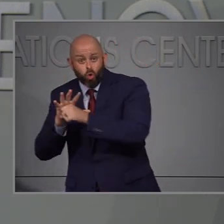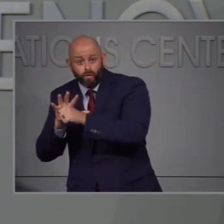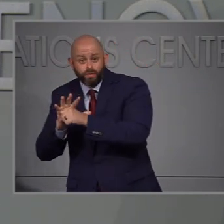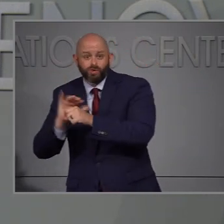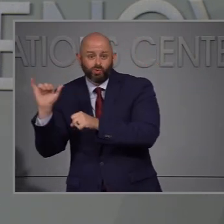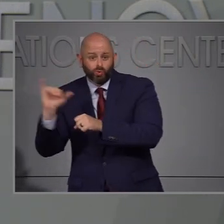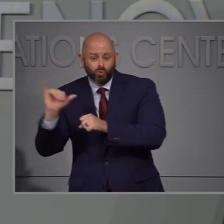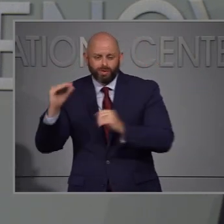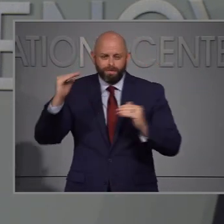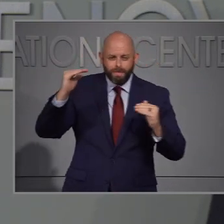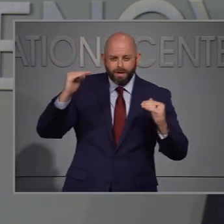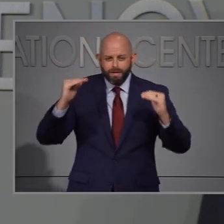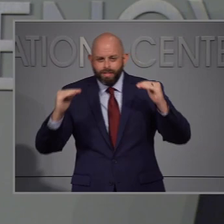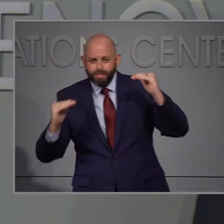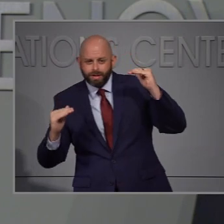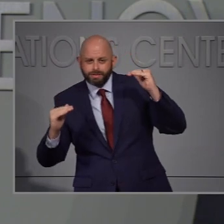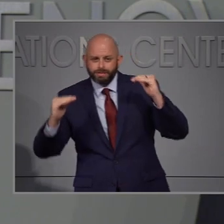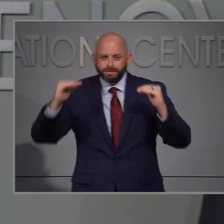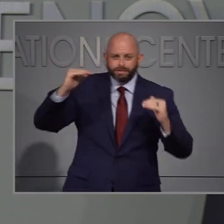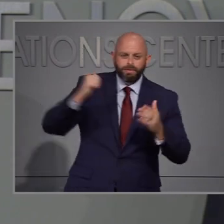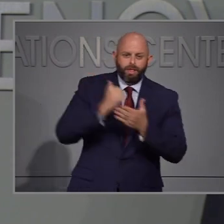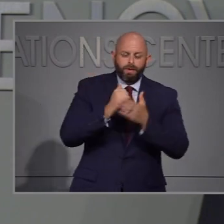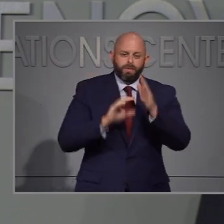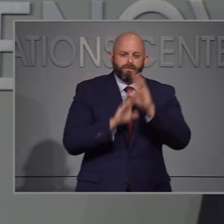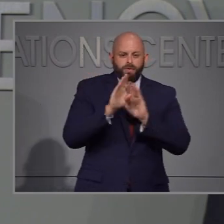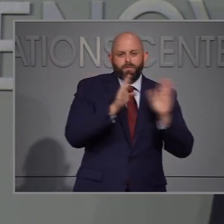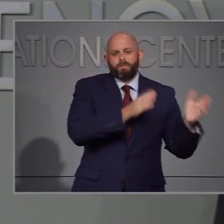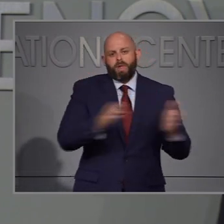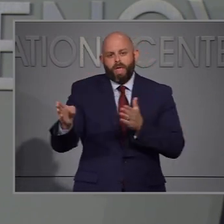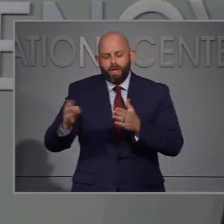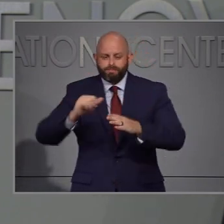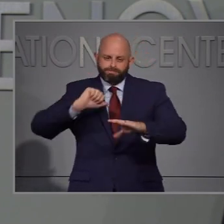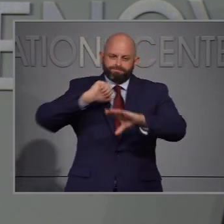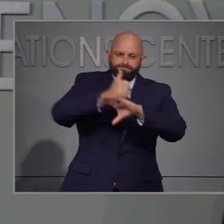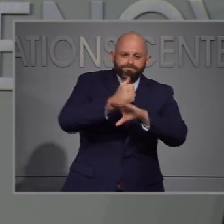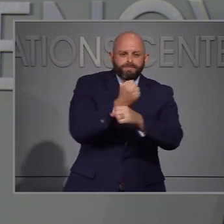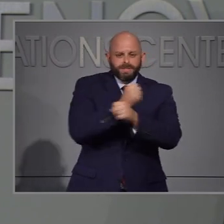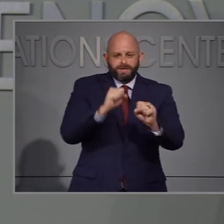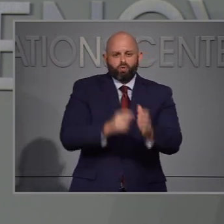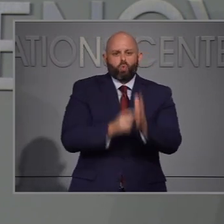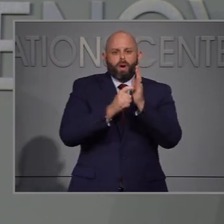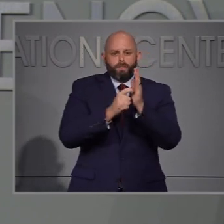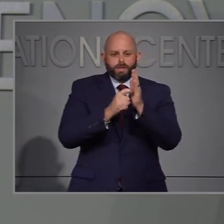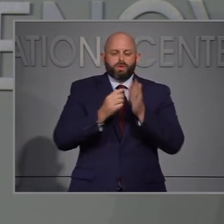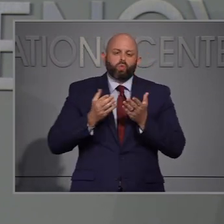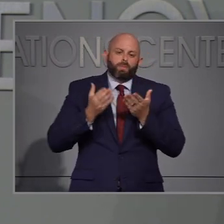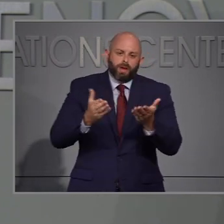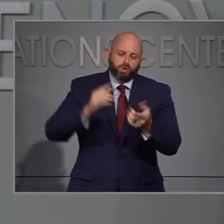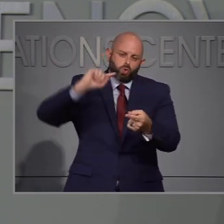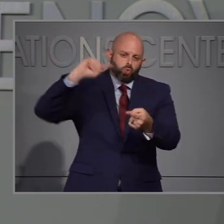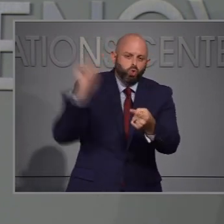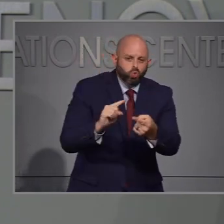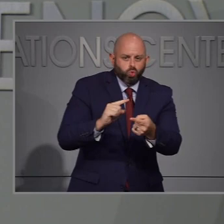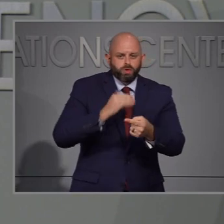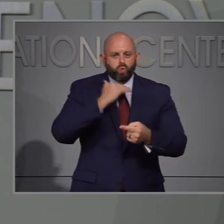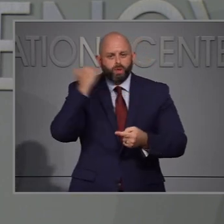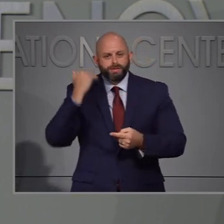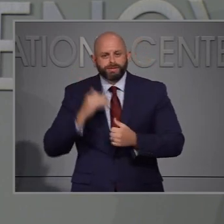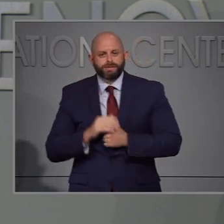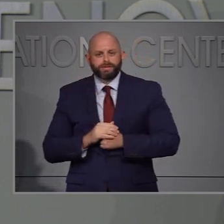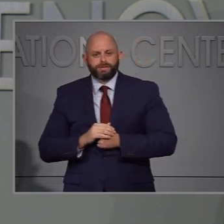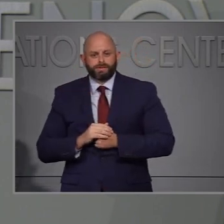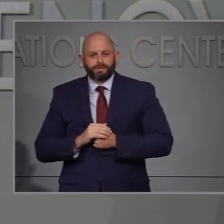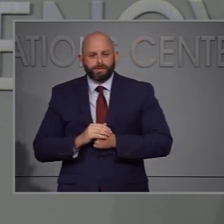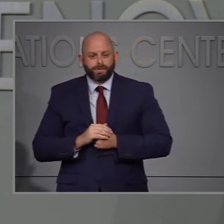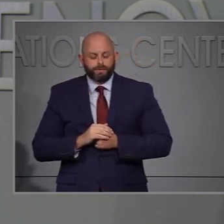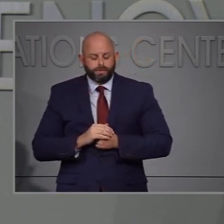plan that has health and safety requirements and recommendations to reduce those risks.